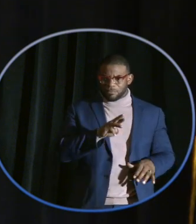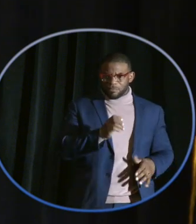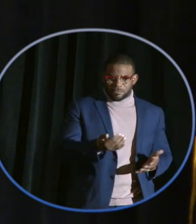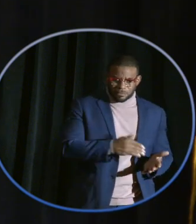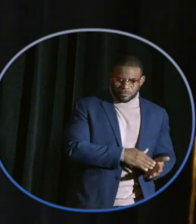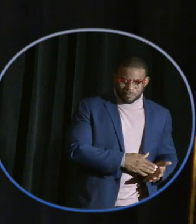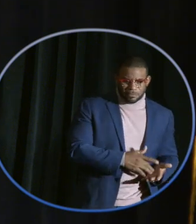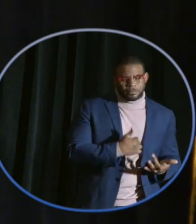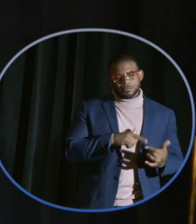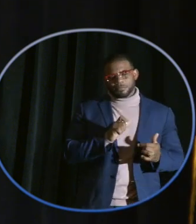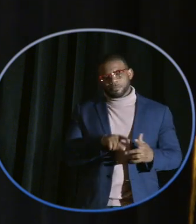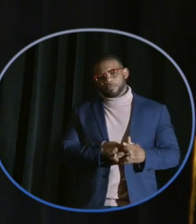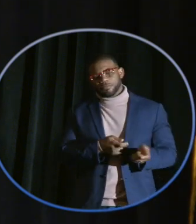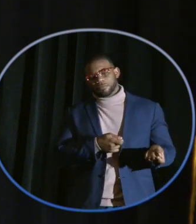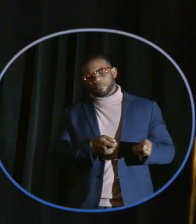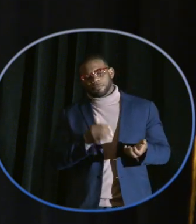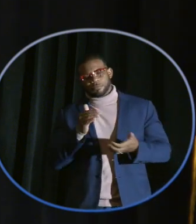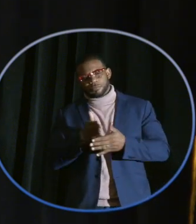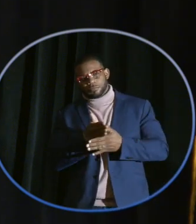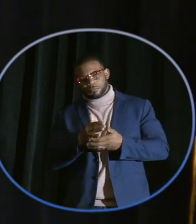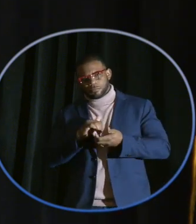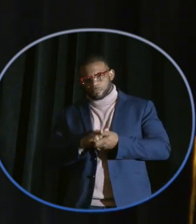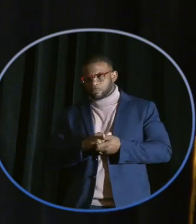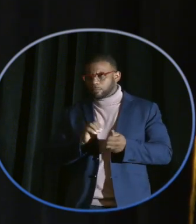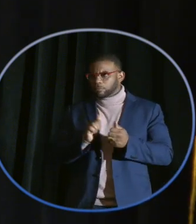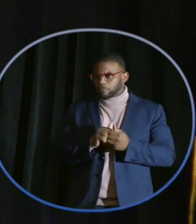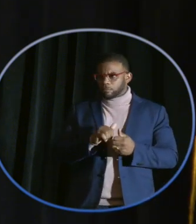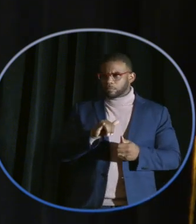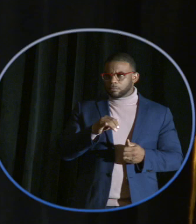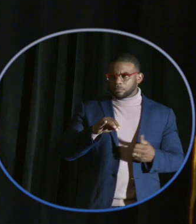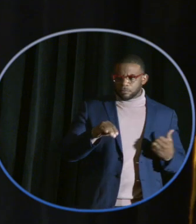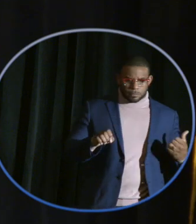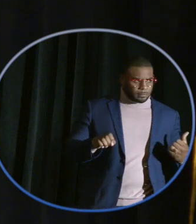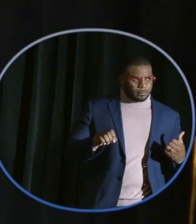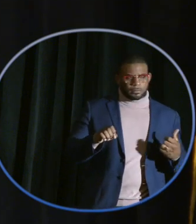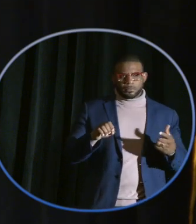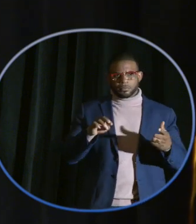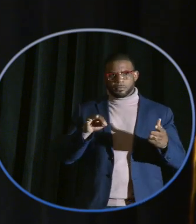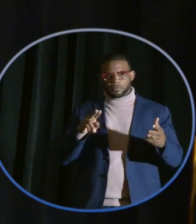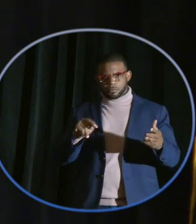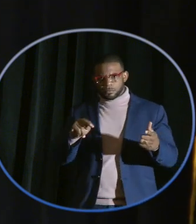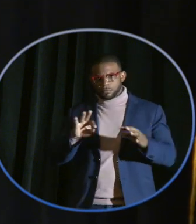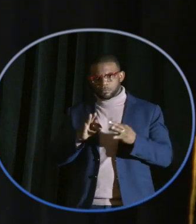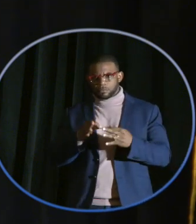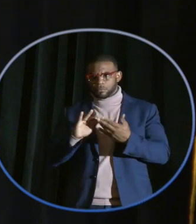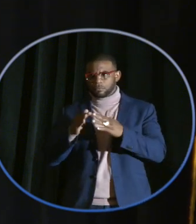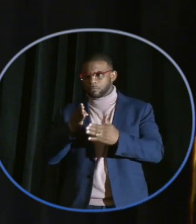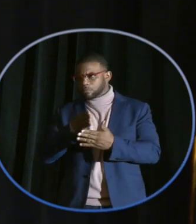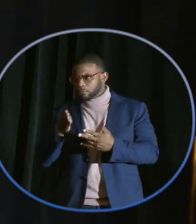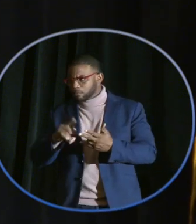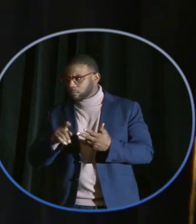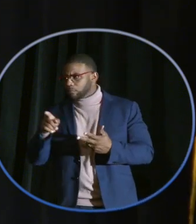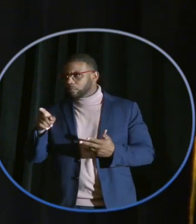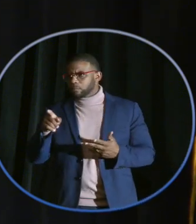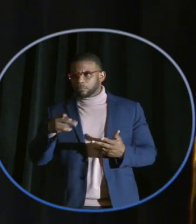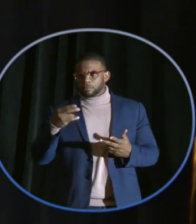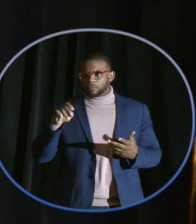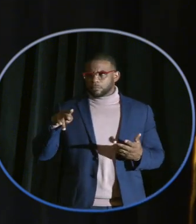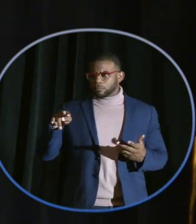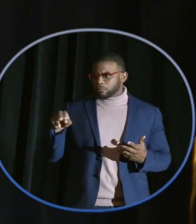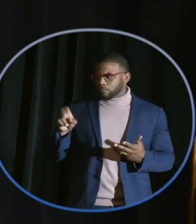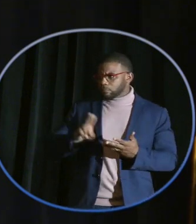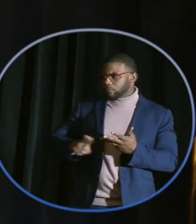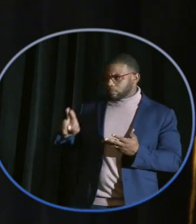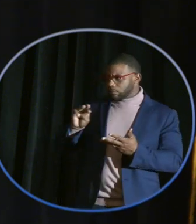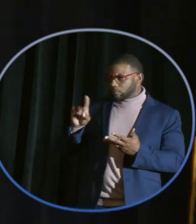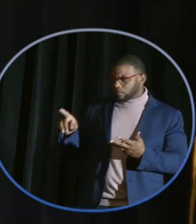crimes. So we began partnering with Joe Jones and the Center for Urban Families, with the City of Baltimore, with Hopkins, with